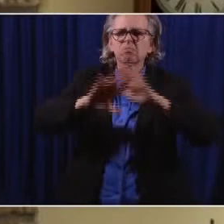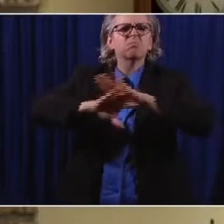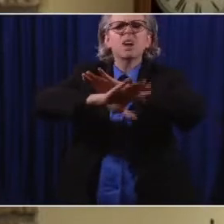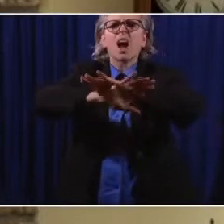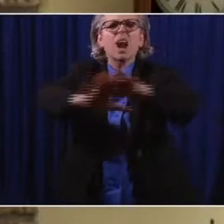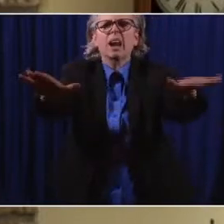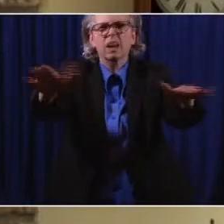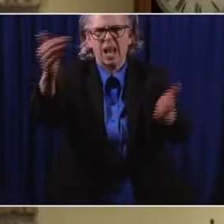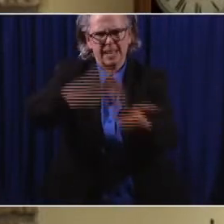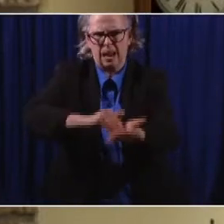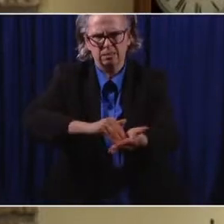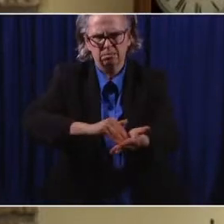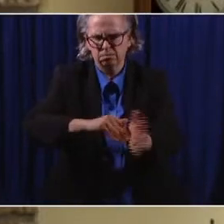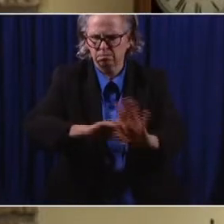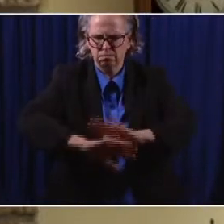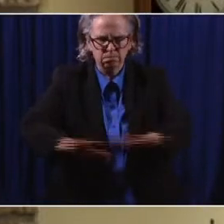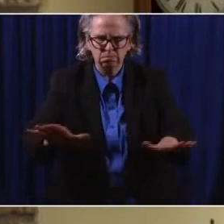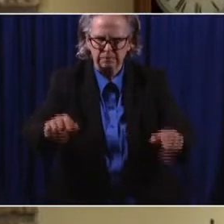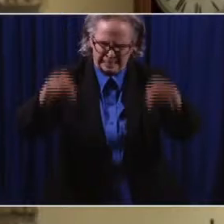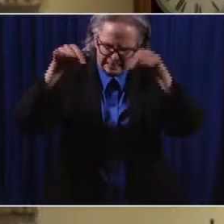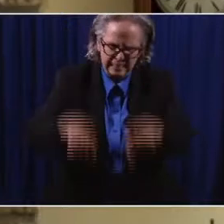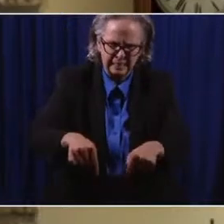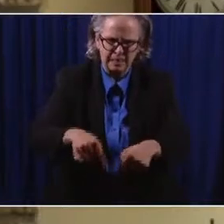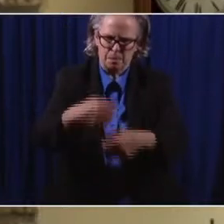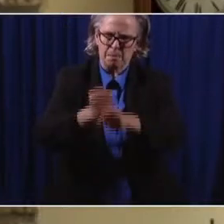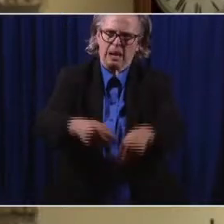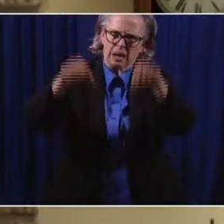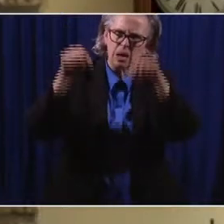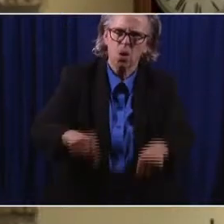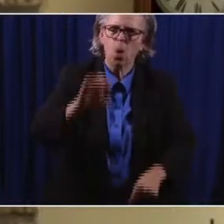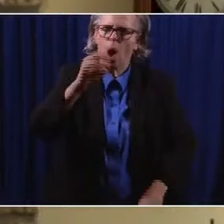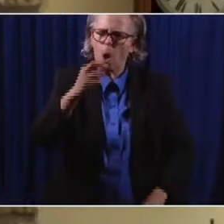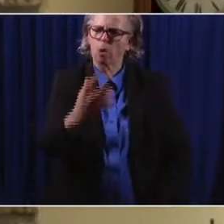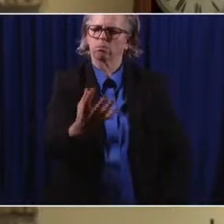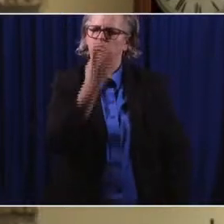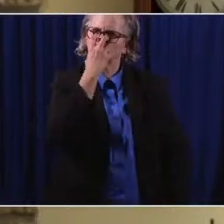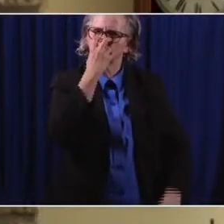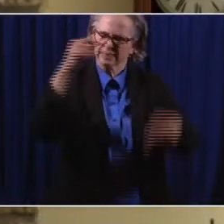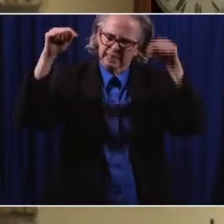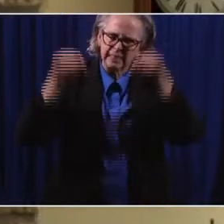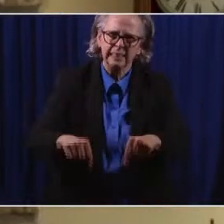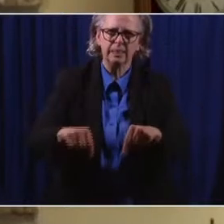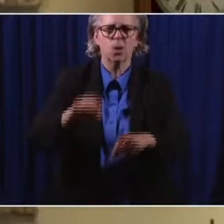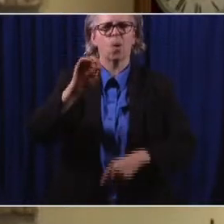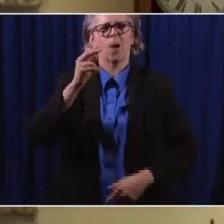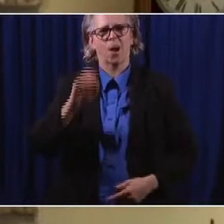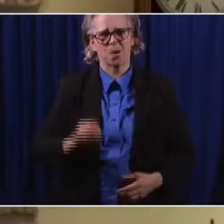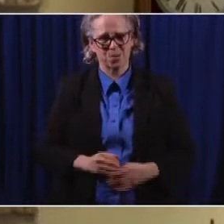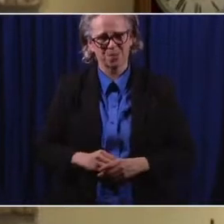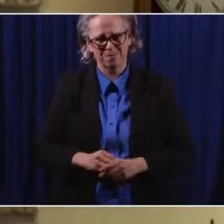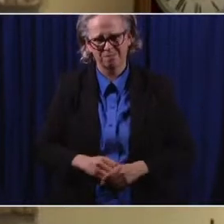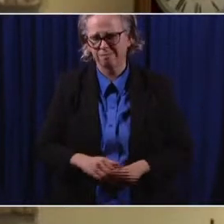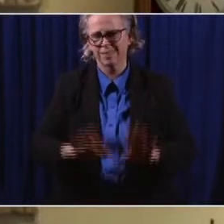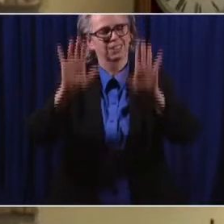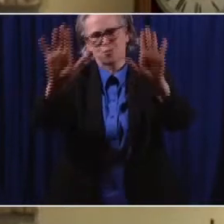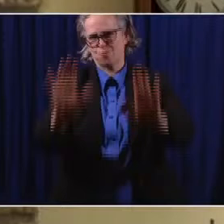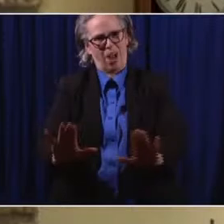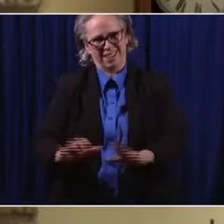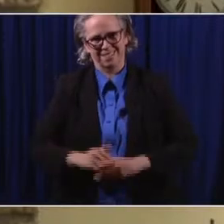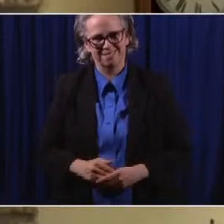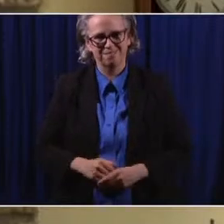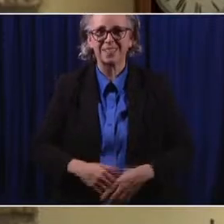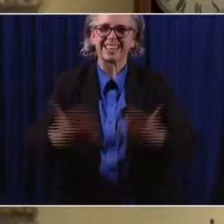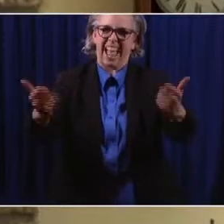do that. And so making N95 masks in Ohio is a great, great thing. Ready to go to questions.